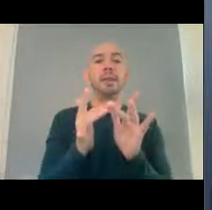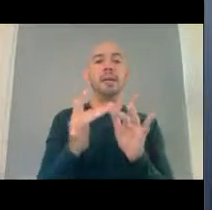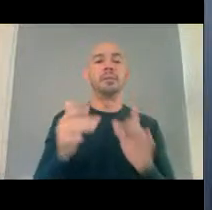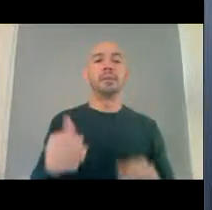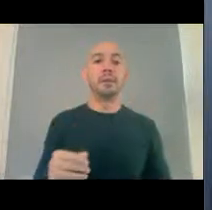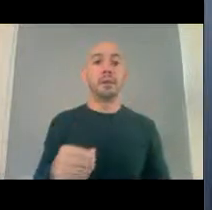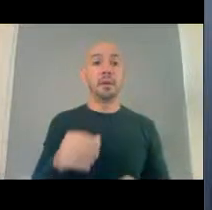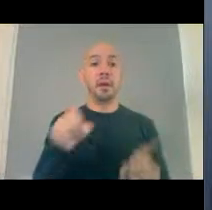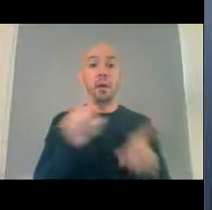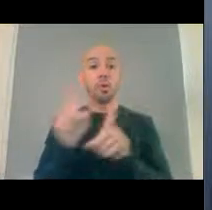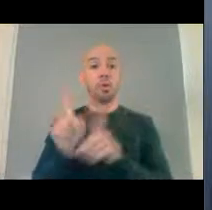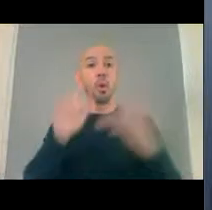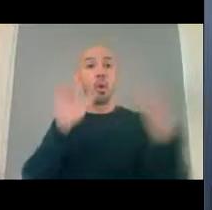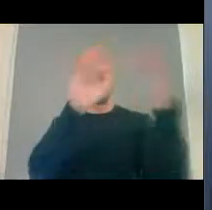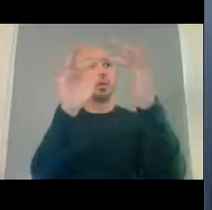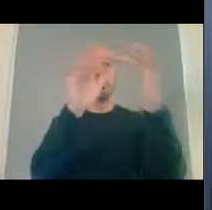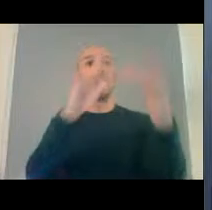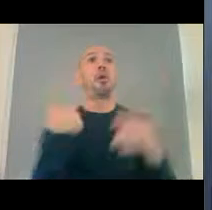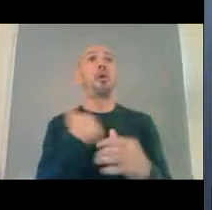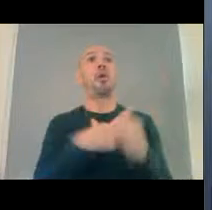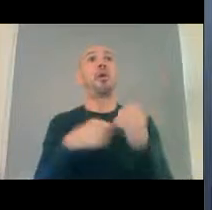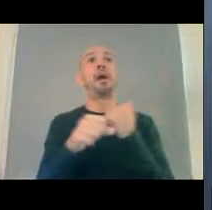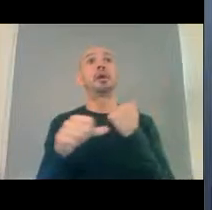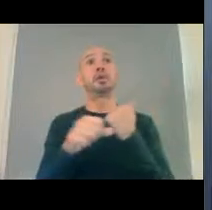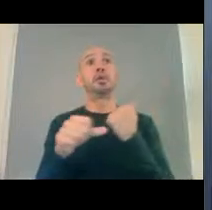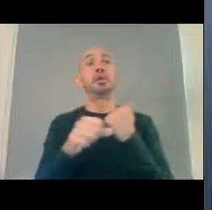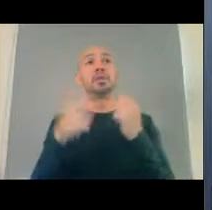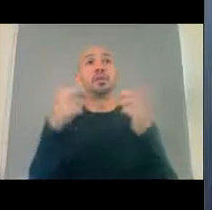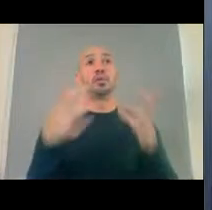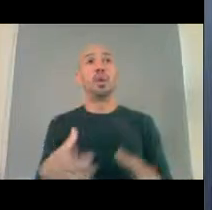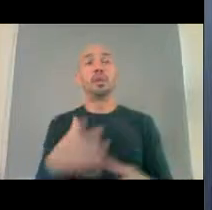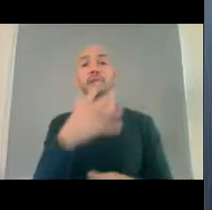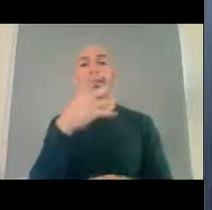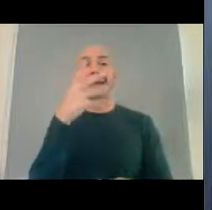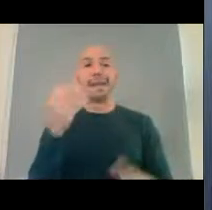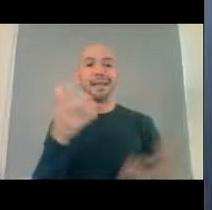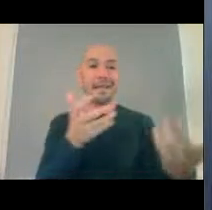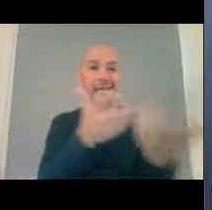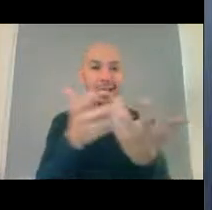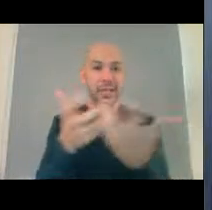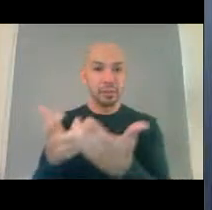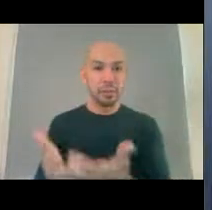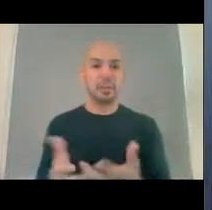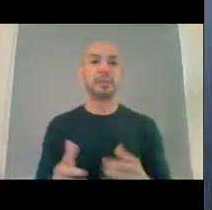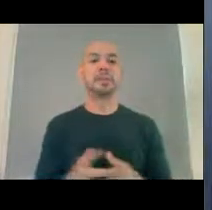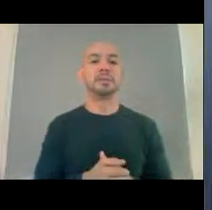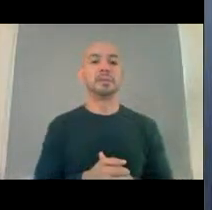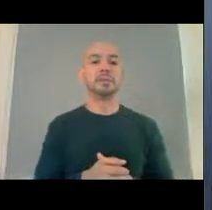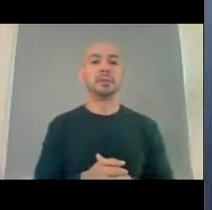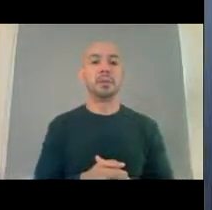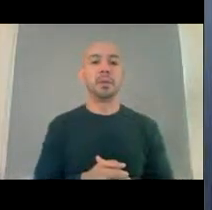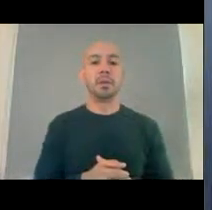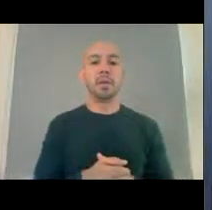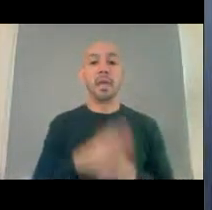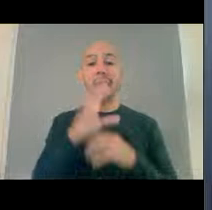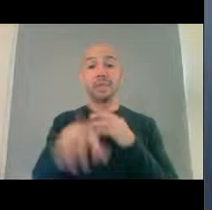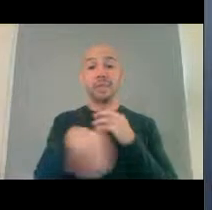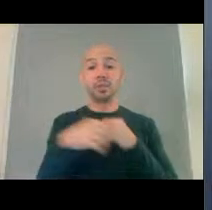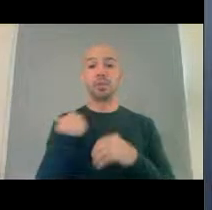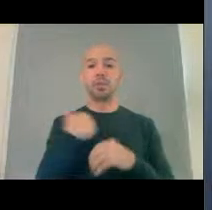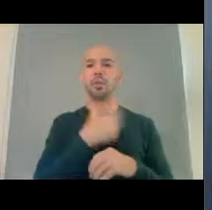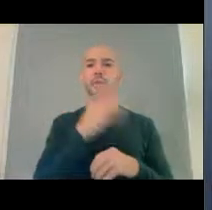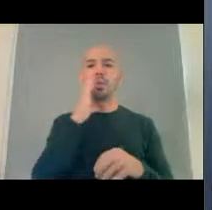you can also reach out to our associate deputy director of equity and engagement sequoia erasmus in addition we've been